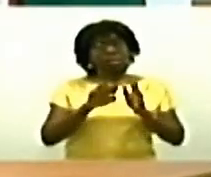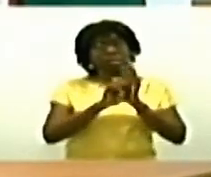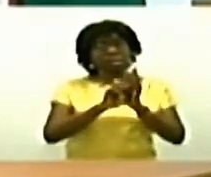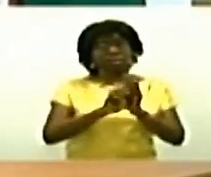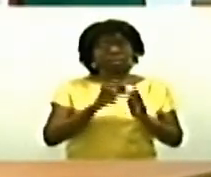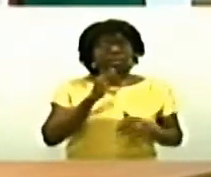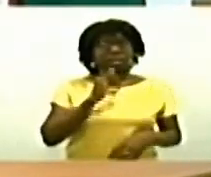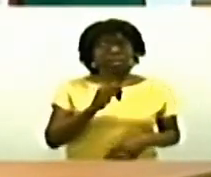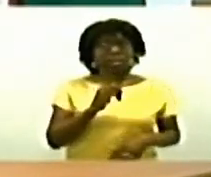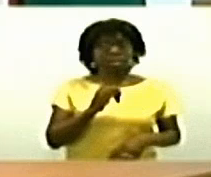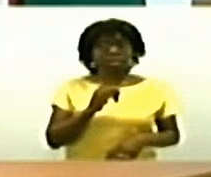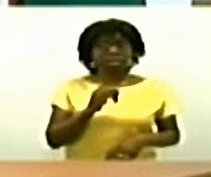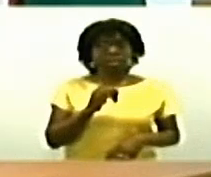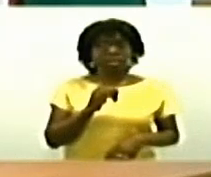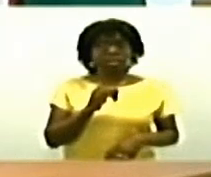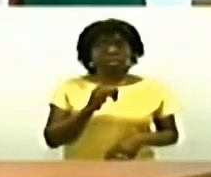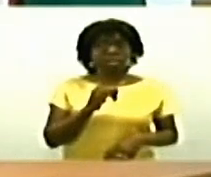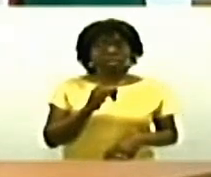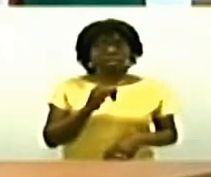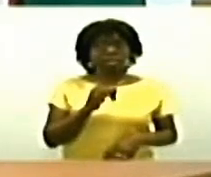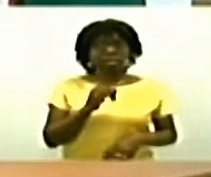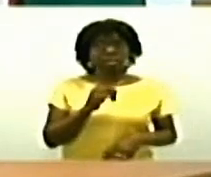of course, was